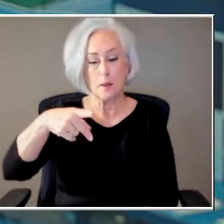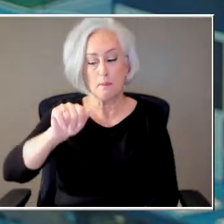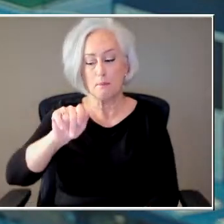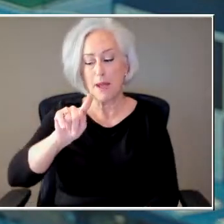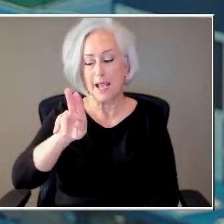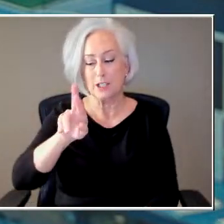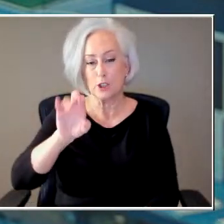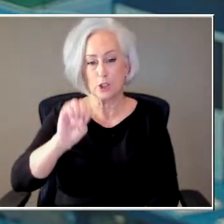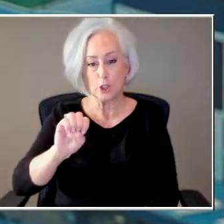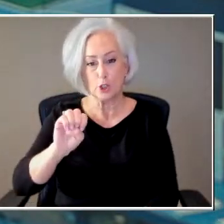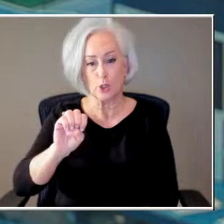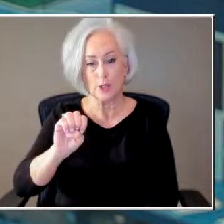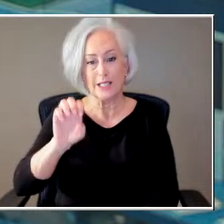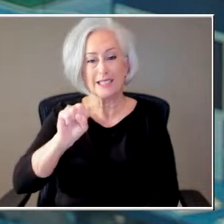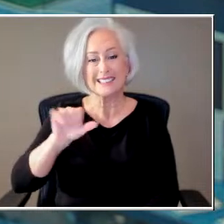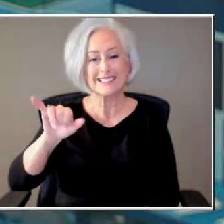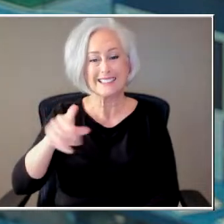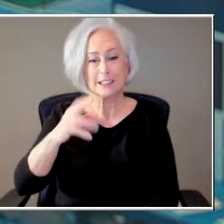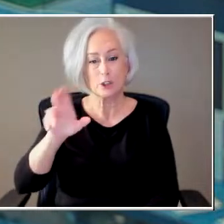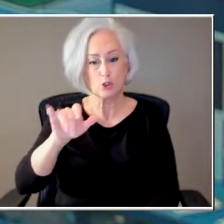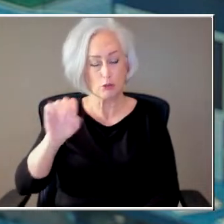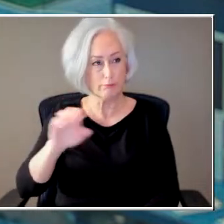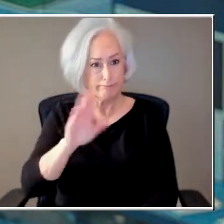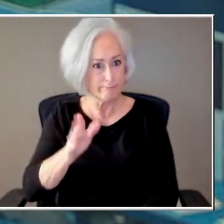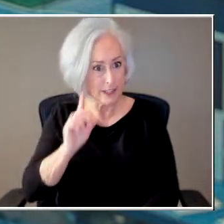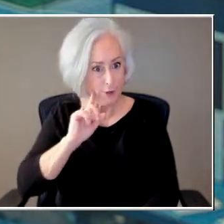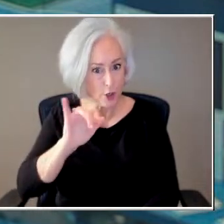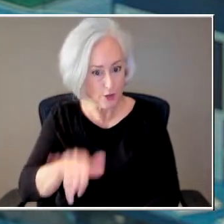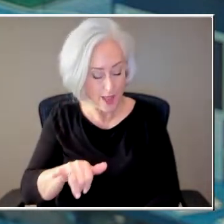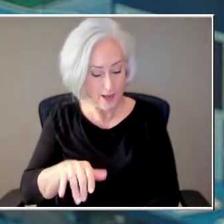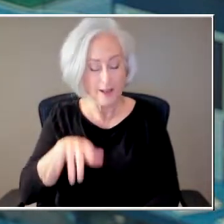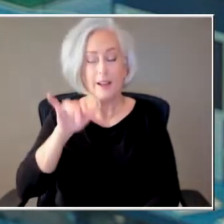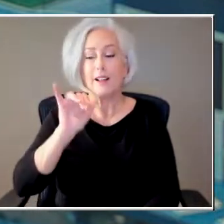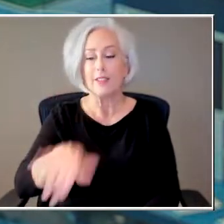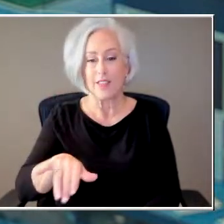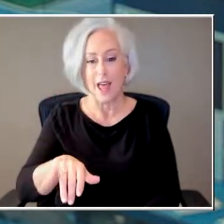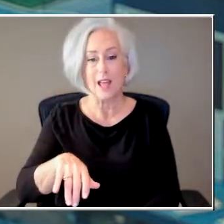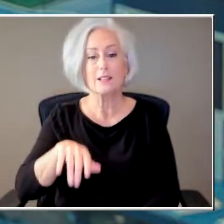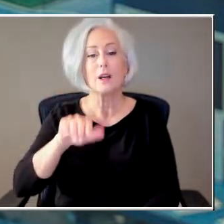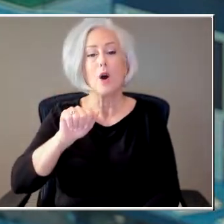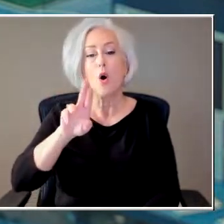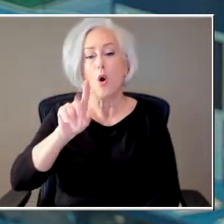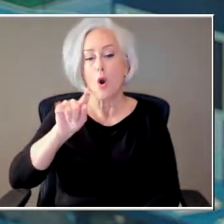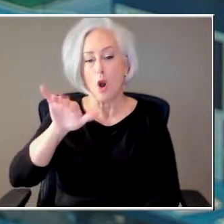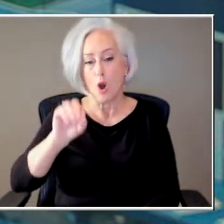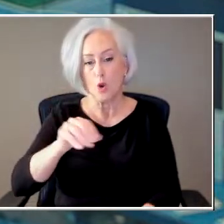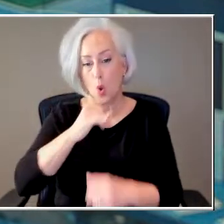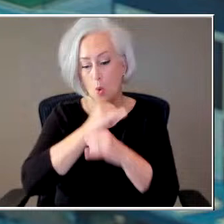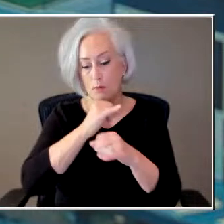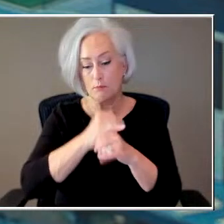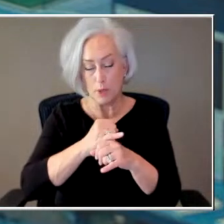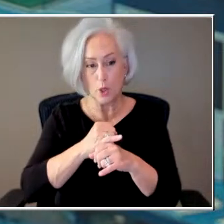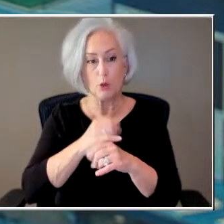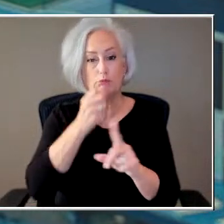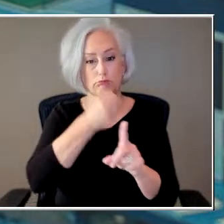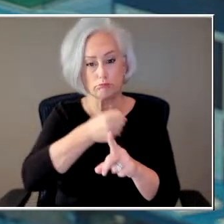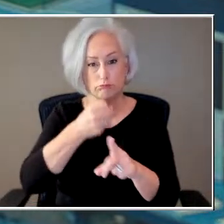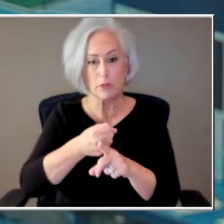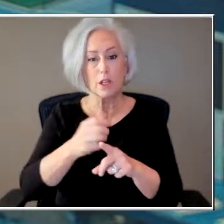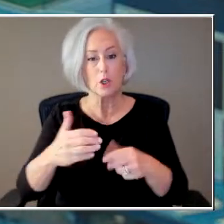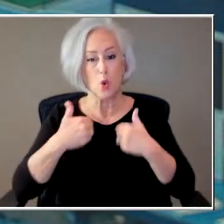they said, this is an autoimmune that attacks your lungs and kidneys, which made sense given what I was